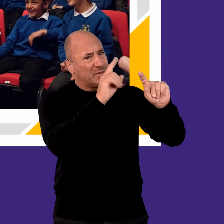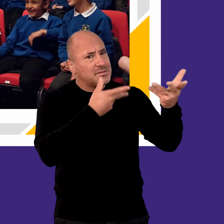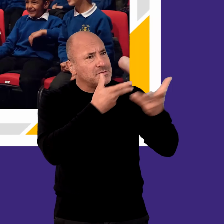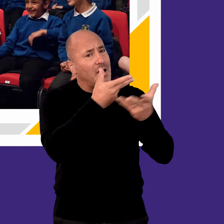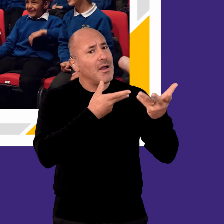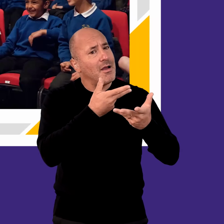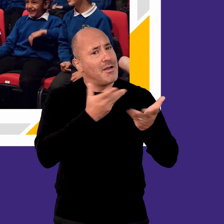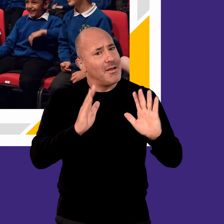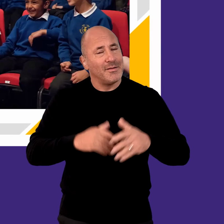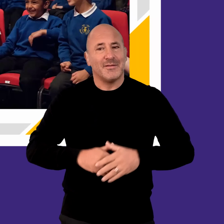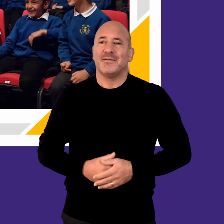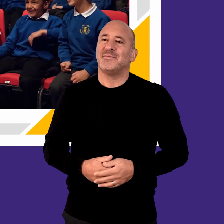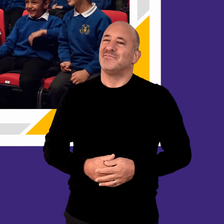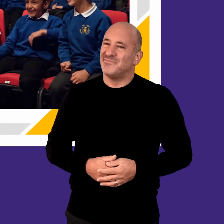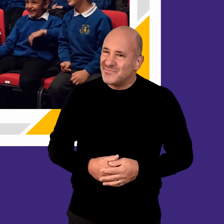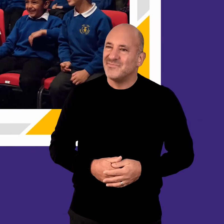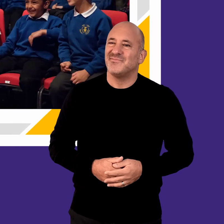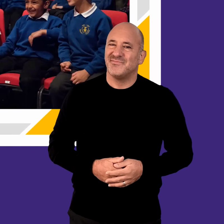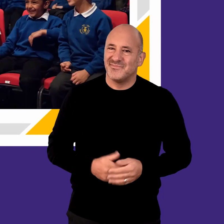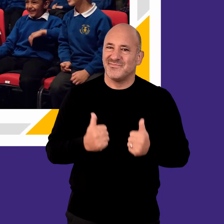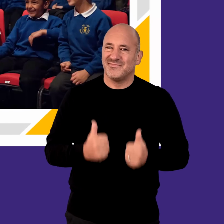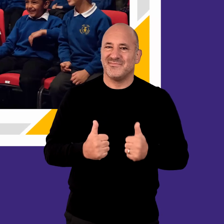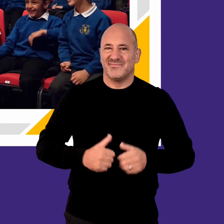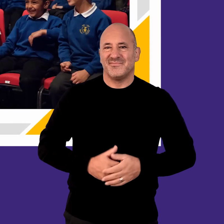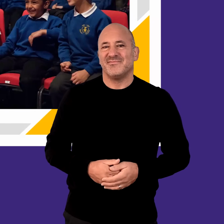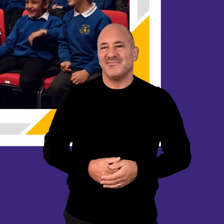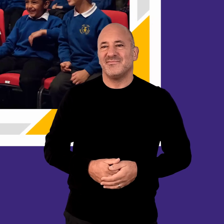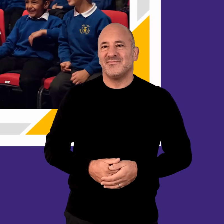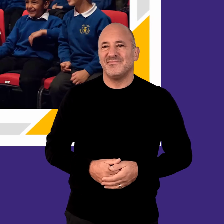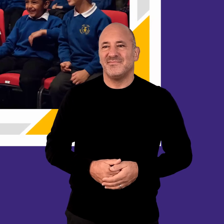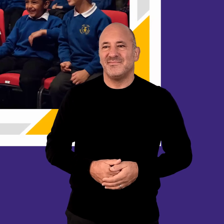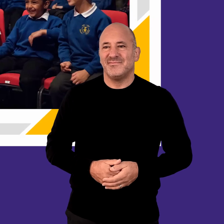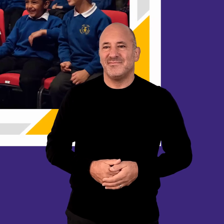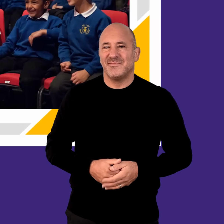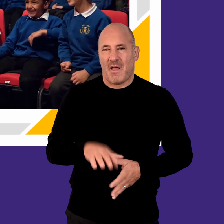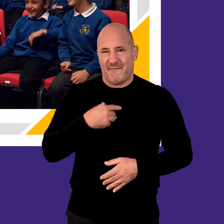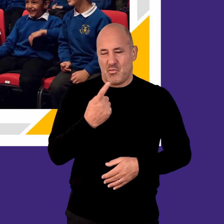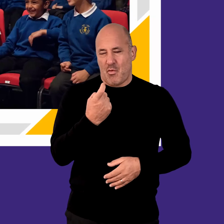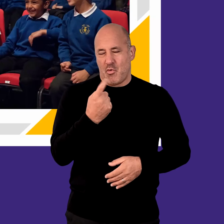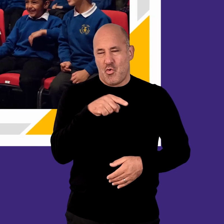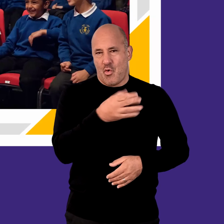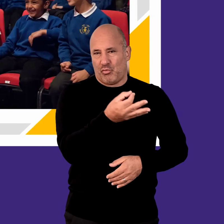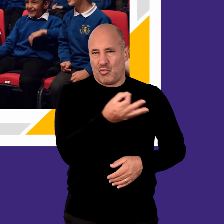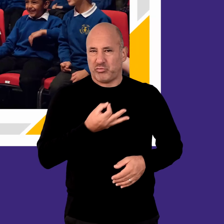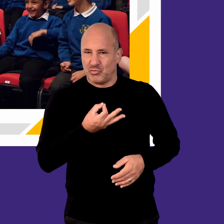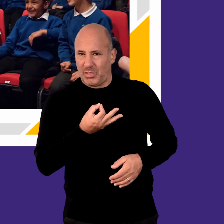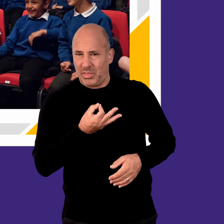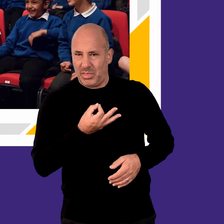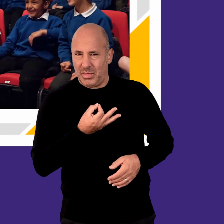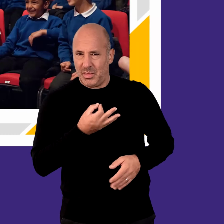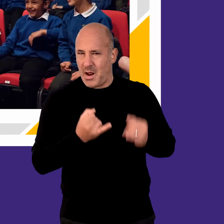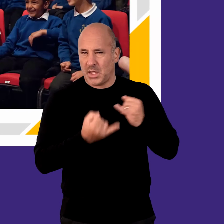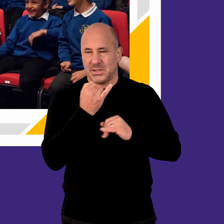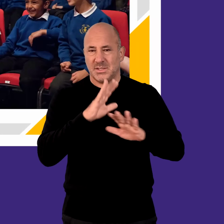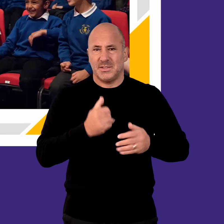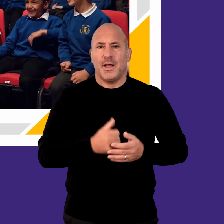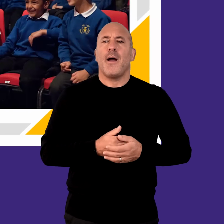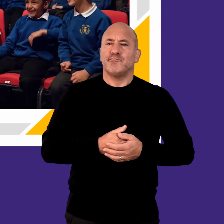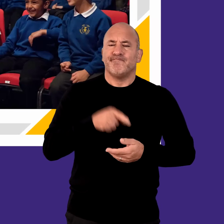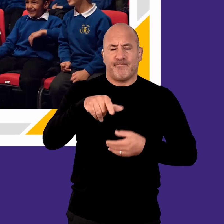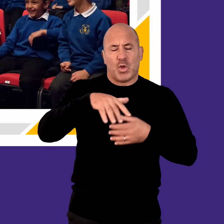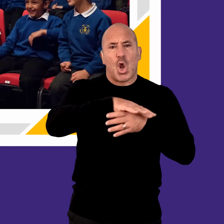It's what we can learn from each other. Great, thank you. I'm gonna take one final question